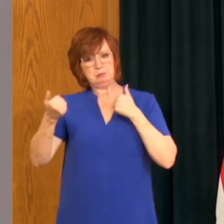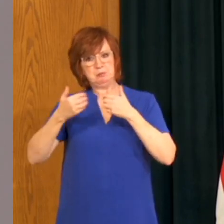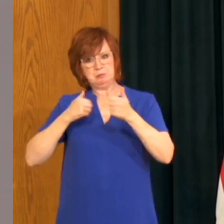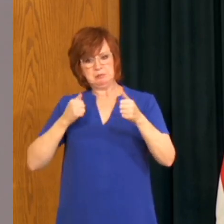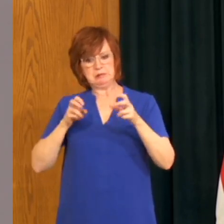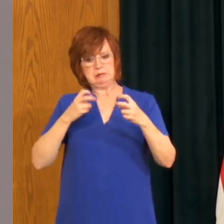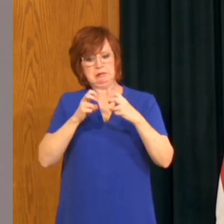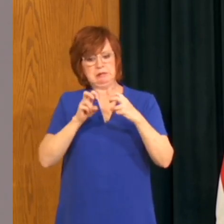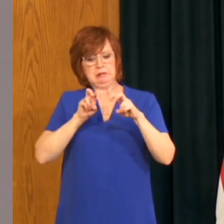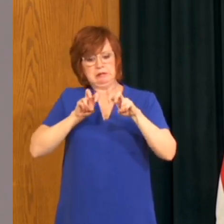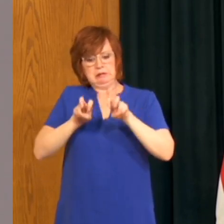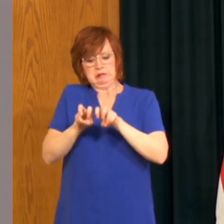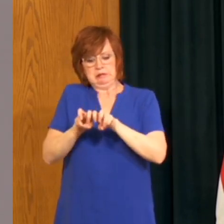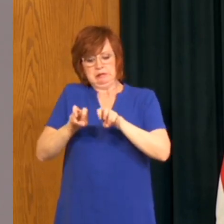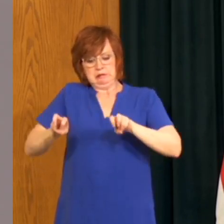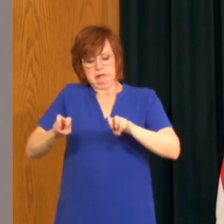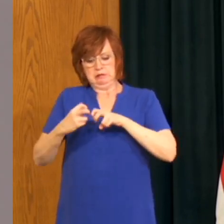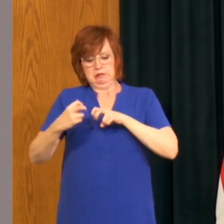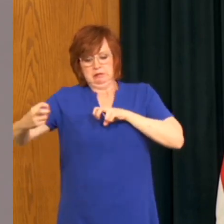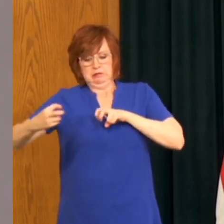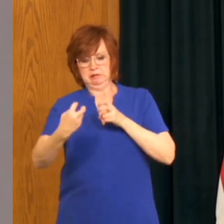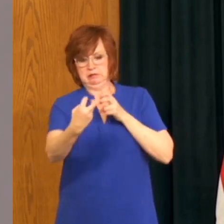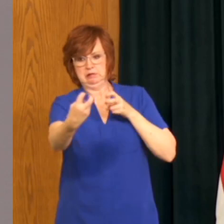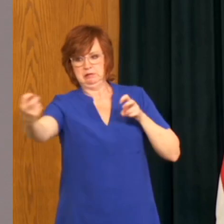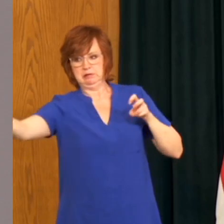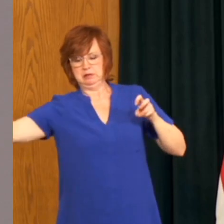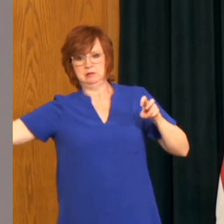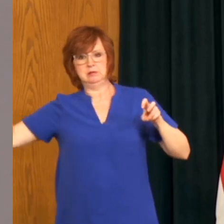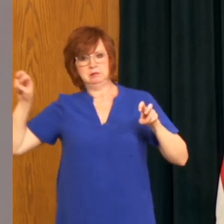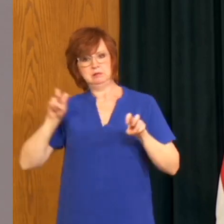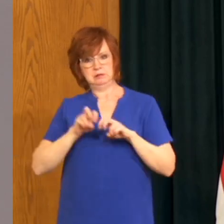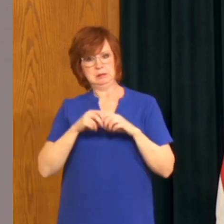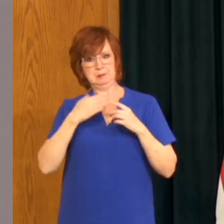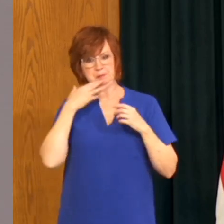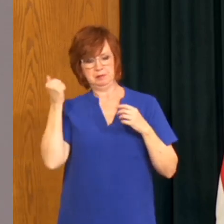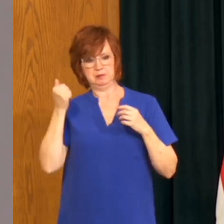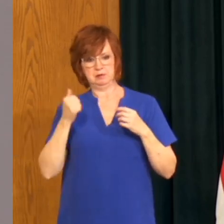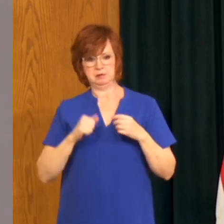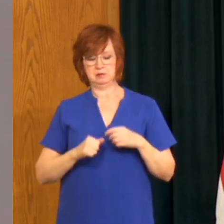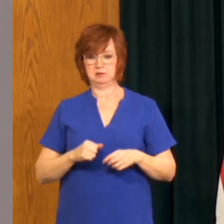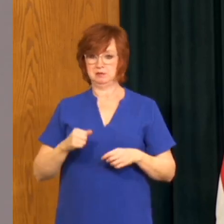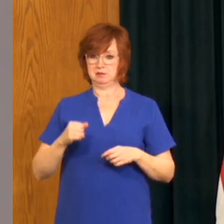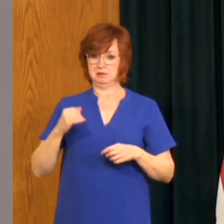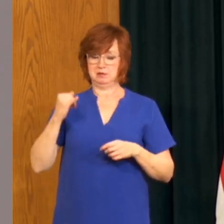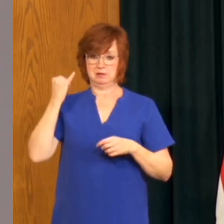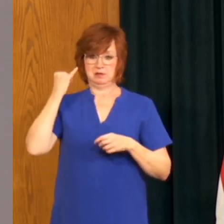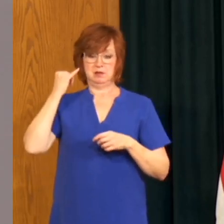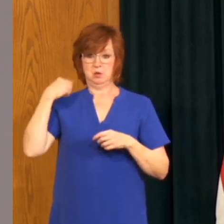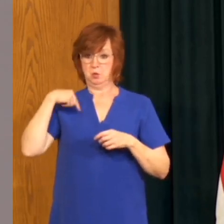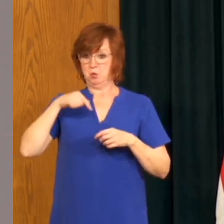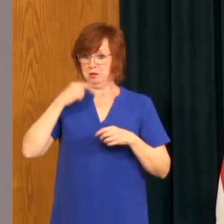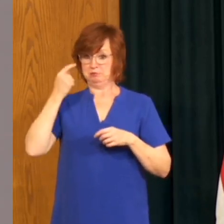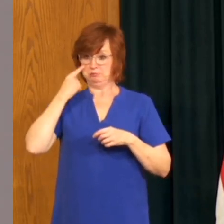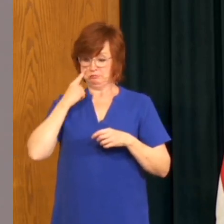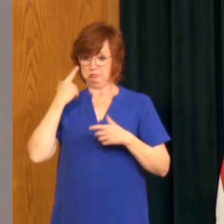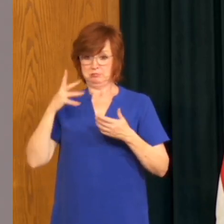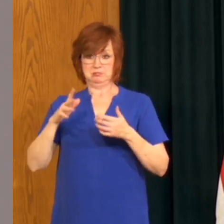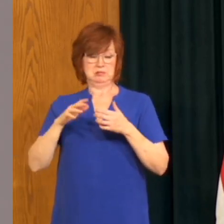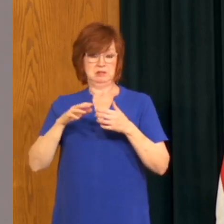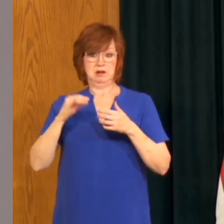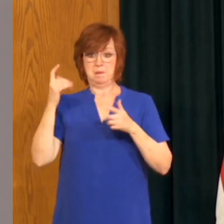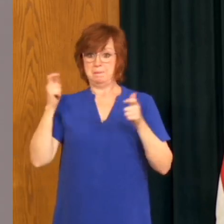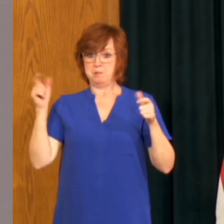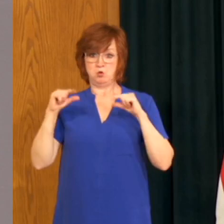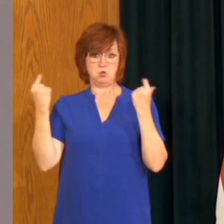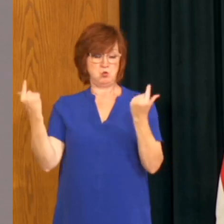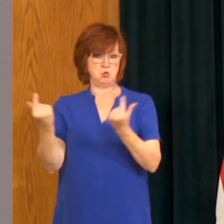and actual experience shows the larger the gathering size, the more exponential the transmission. And we saw that in the early part of March,